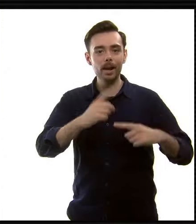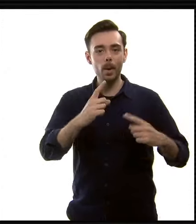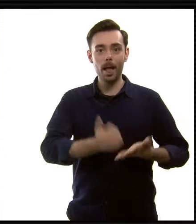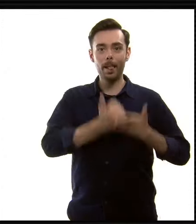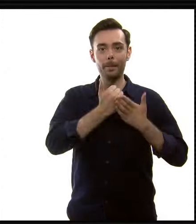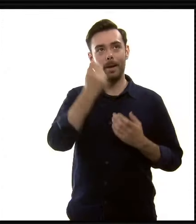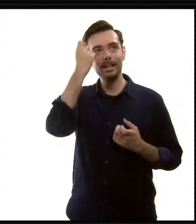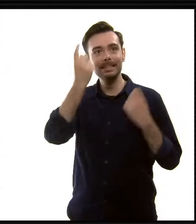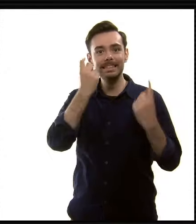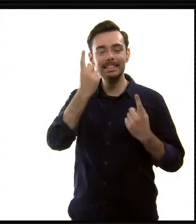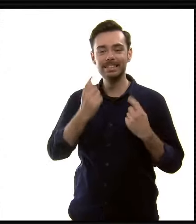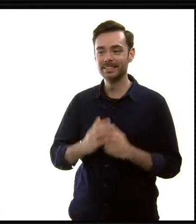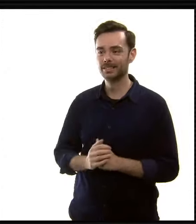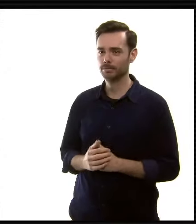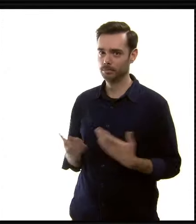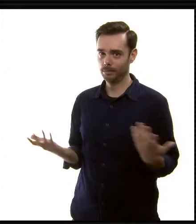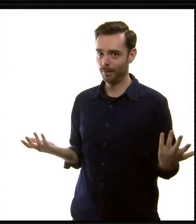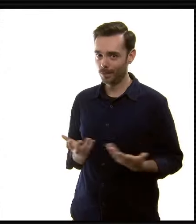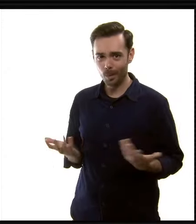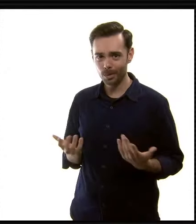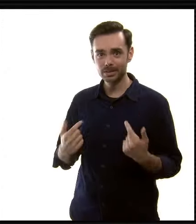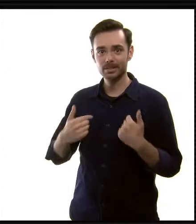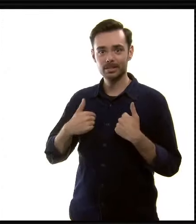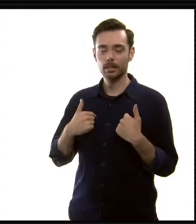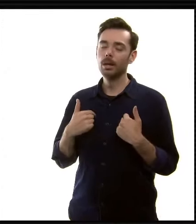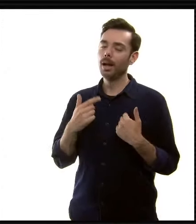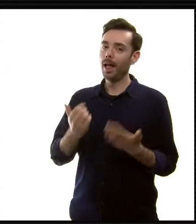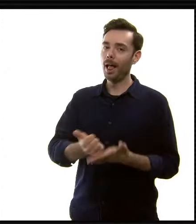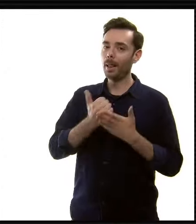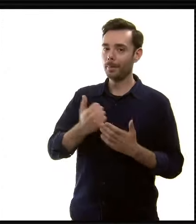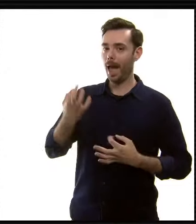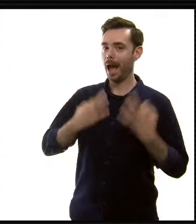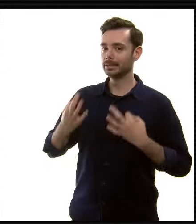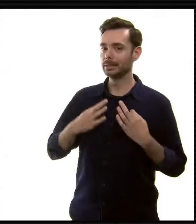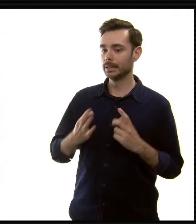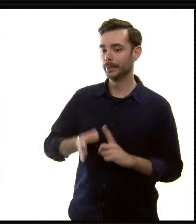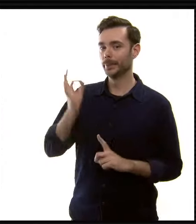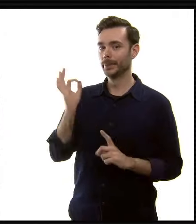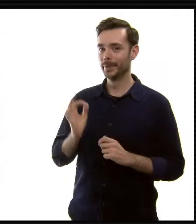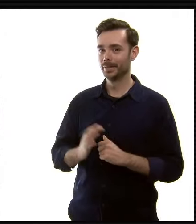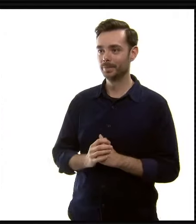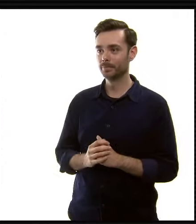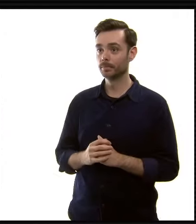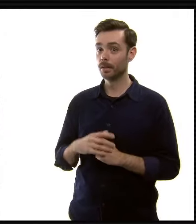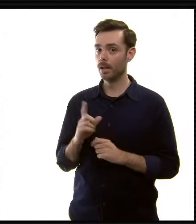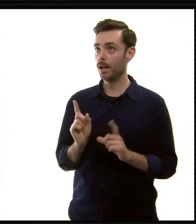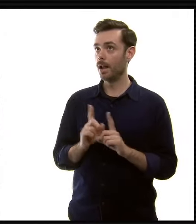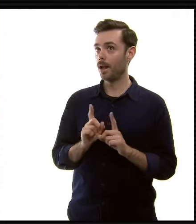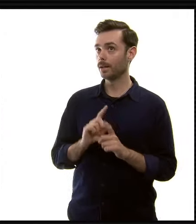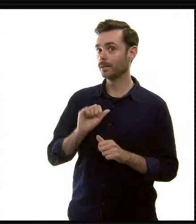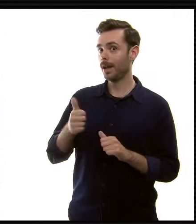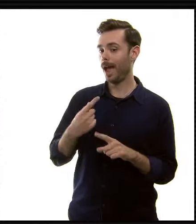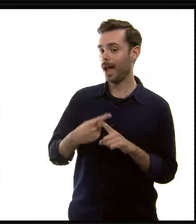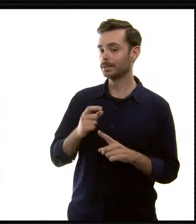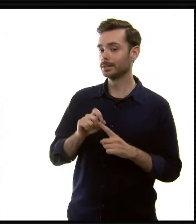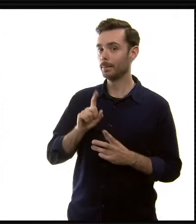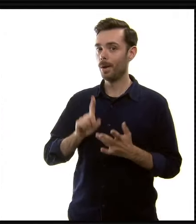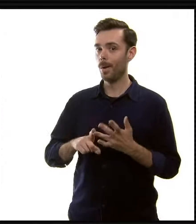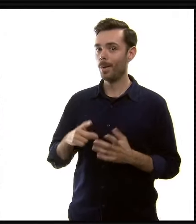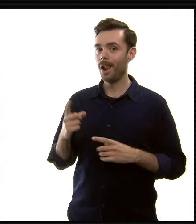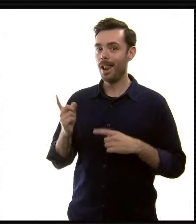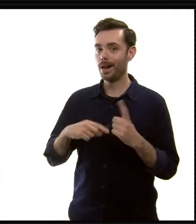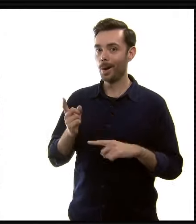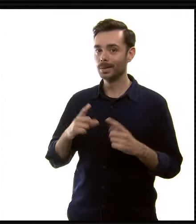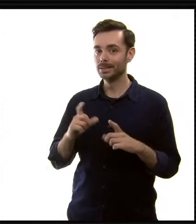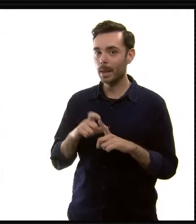Oh, absolutely. It really helps inspire my acting as well. Yeah, like being Expo in Lego Dimensions? Yes, and please don't ask me if it's